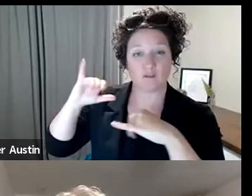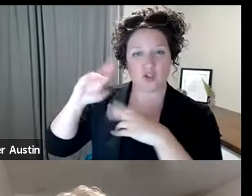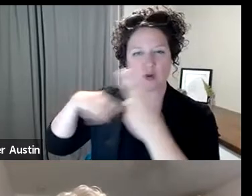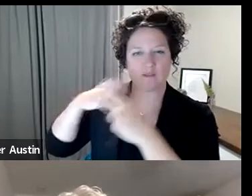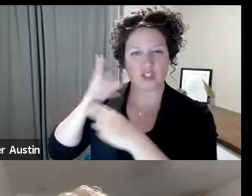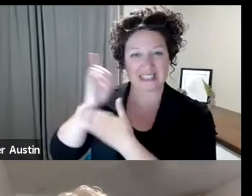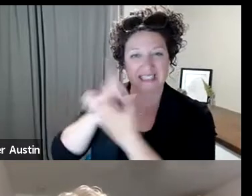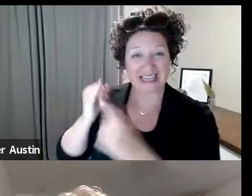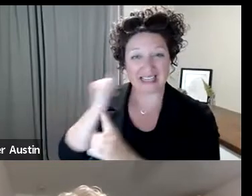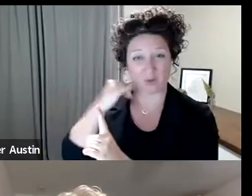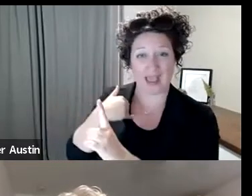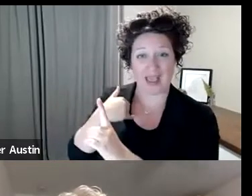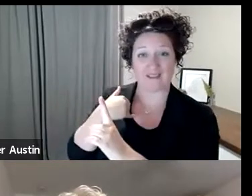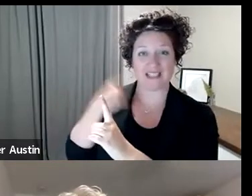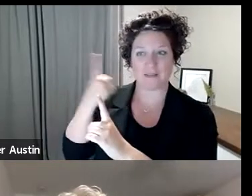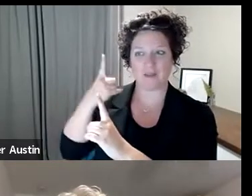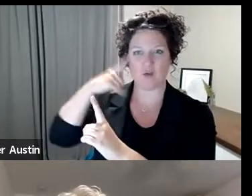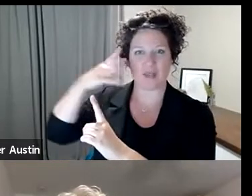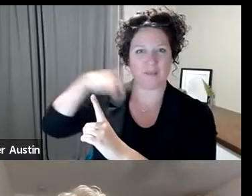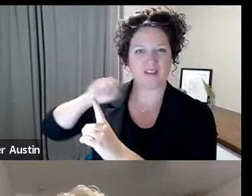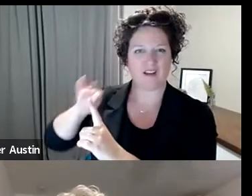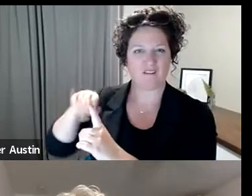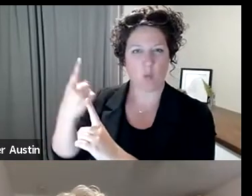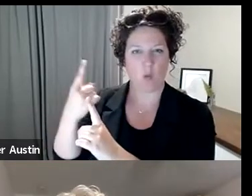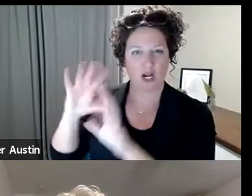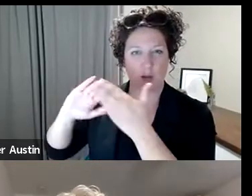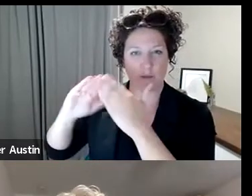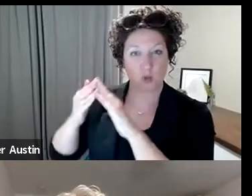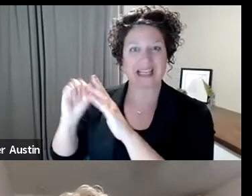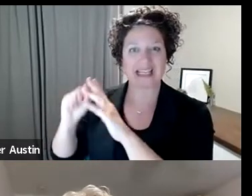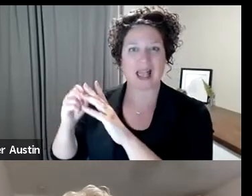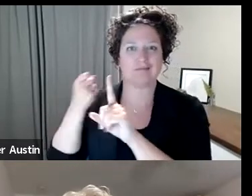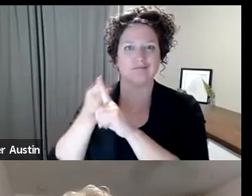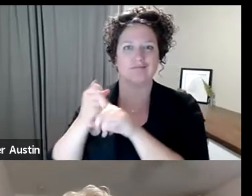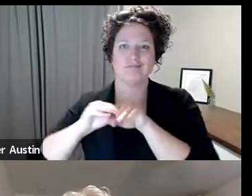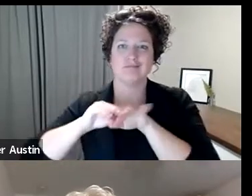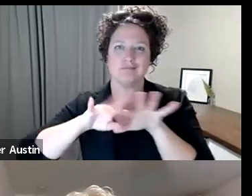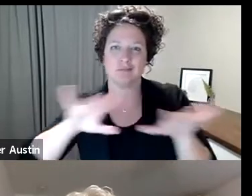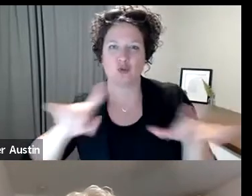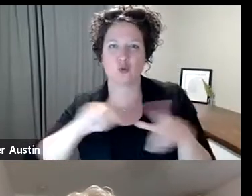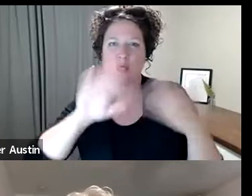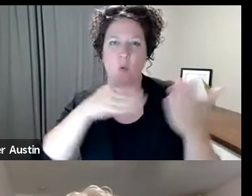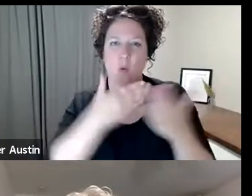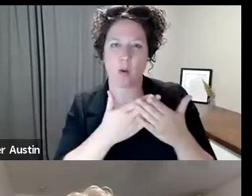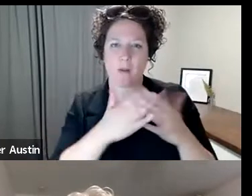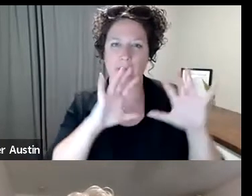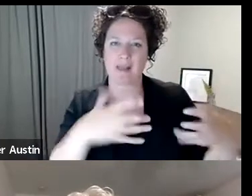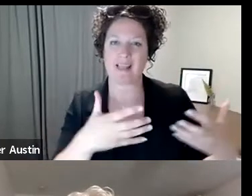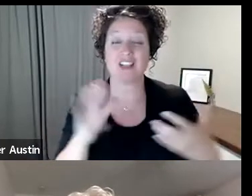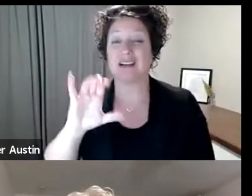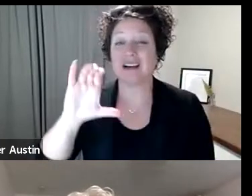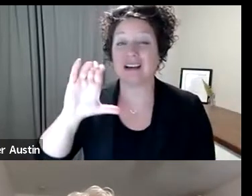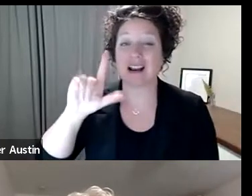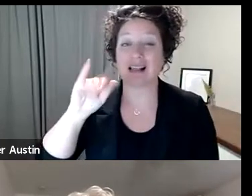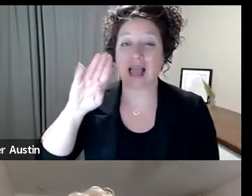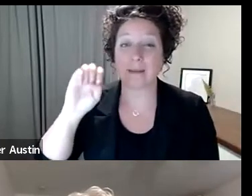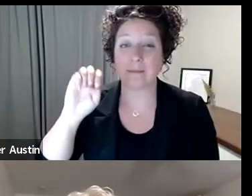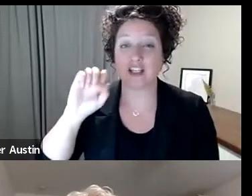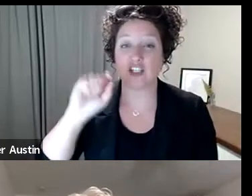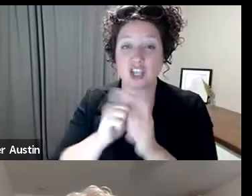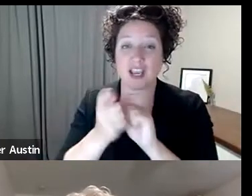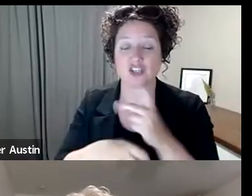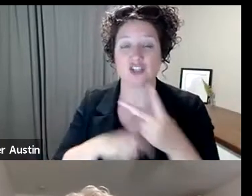something for the benefit of one community, how that can become available to the entire population. So think climate change, think